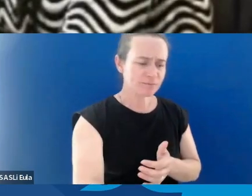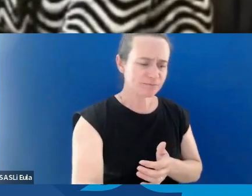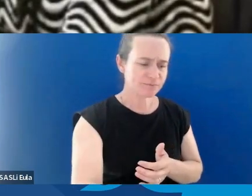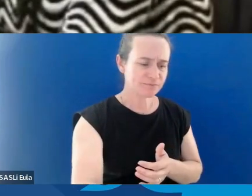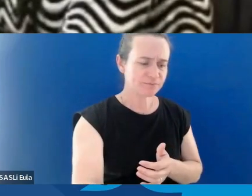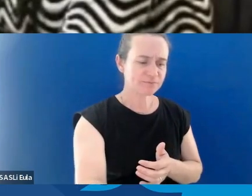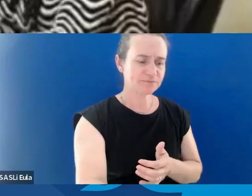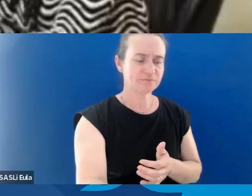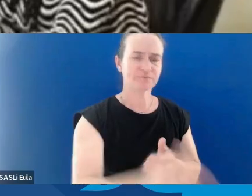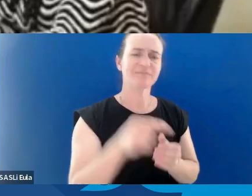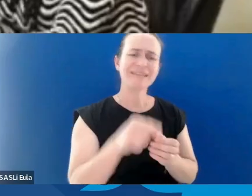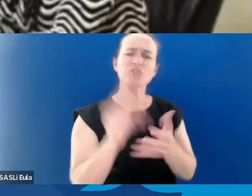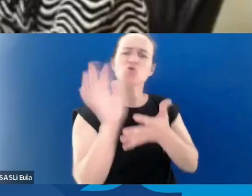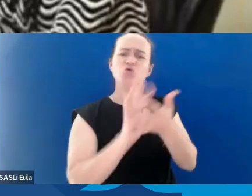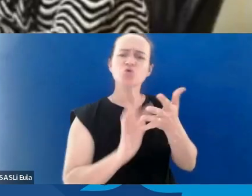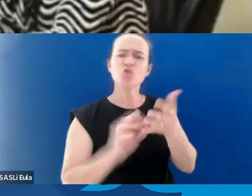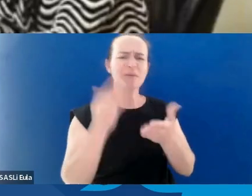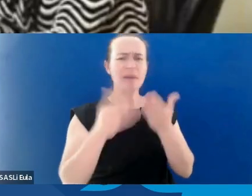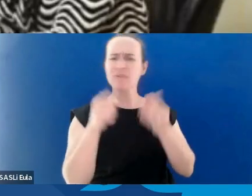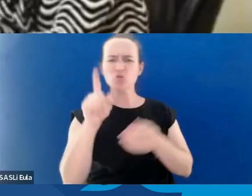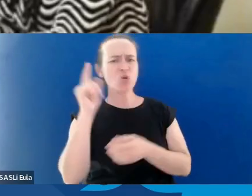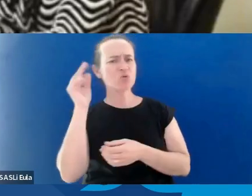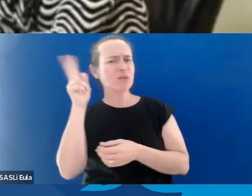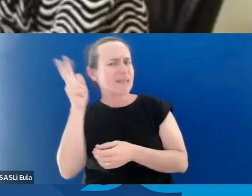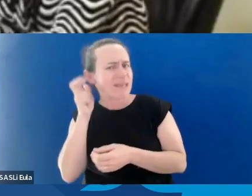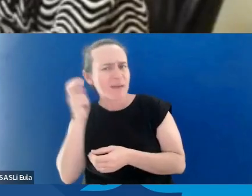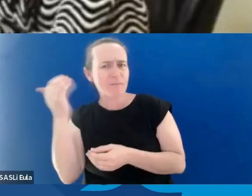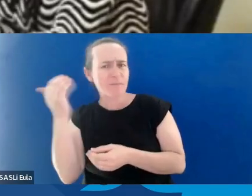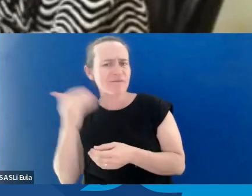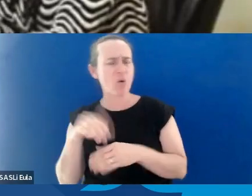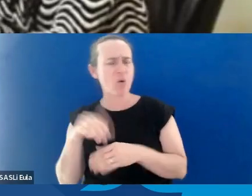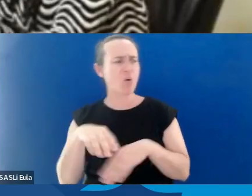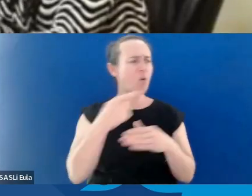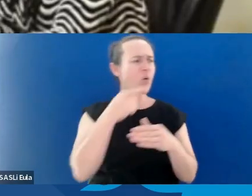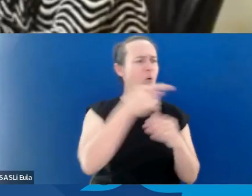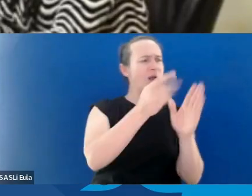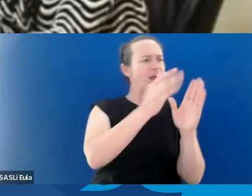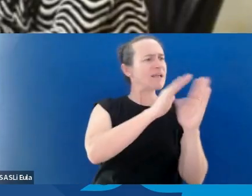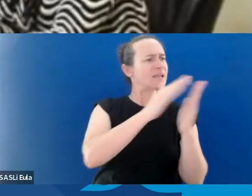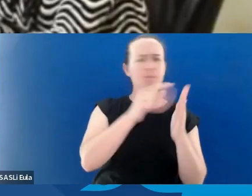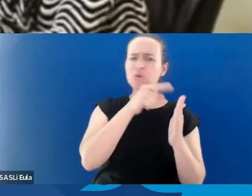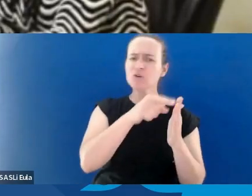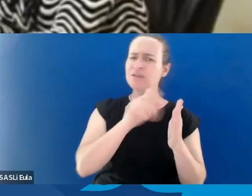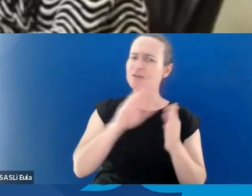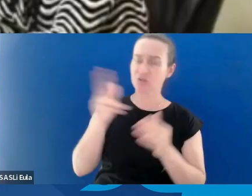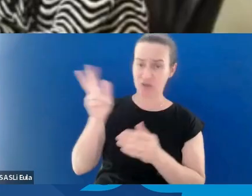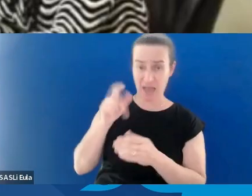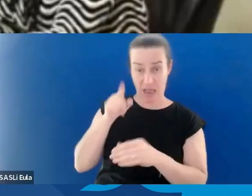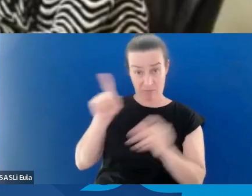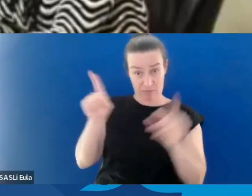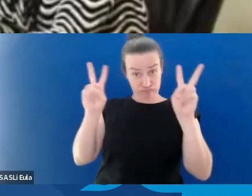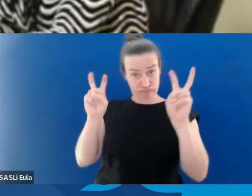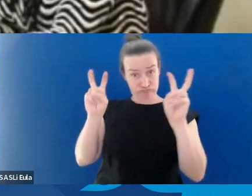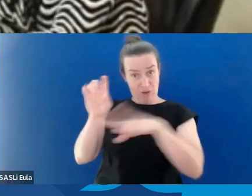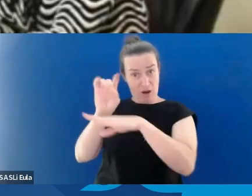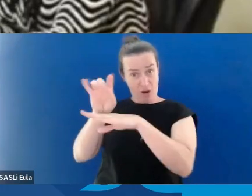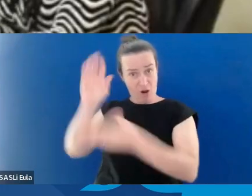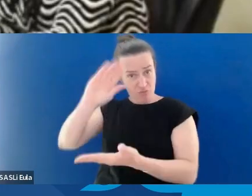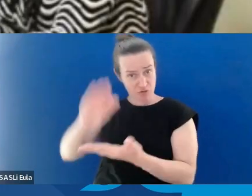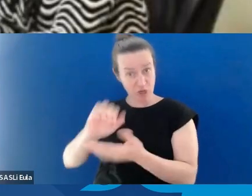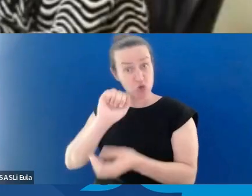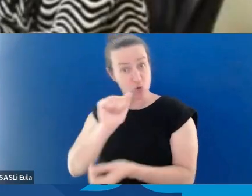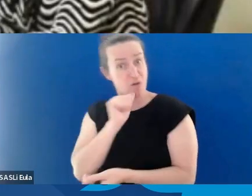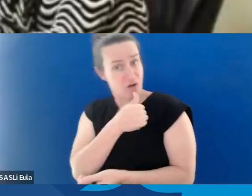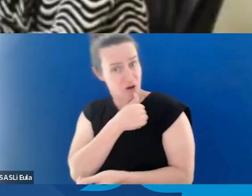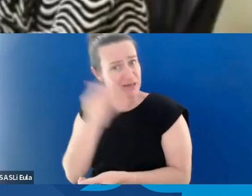And it's stories that our communities don't know about. Things like harm reduction. Does your aunt know about it? So we're bringing those people in. We're